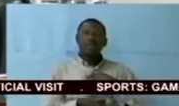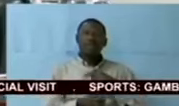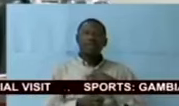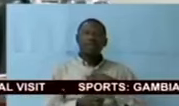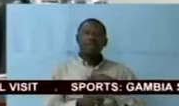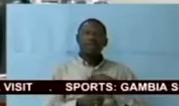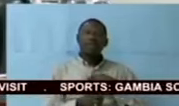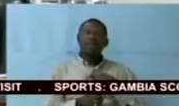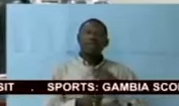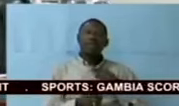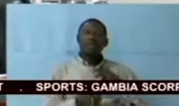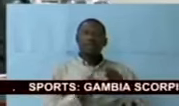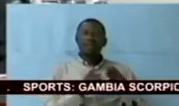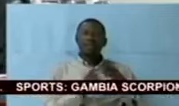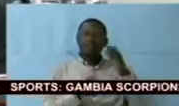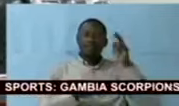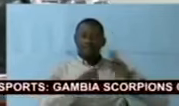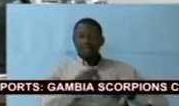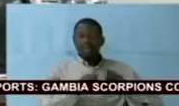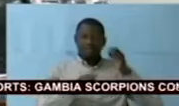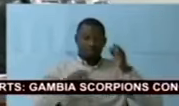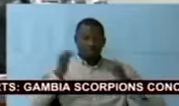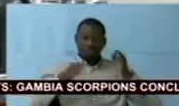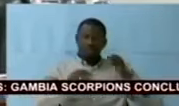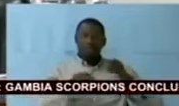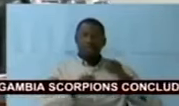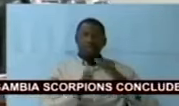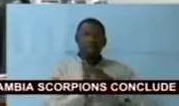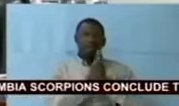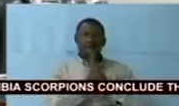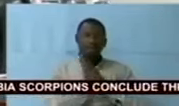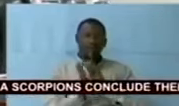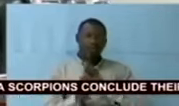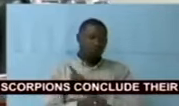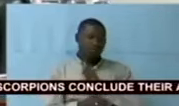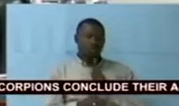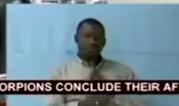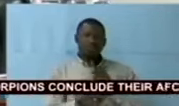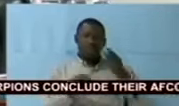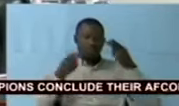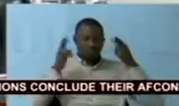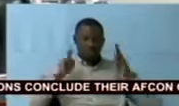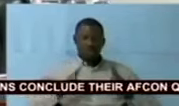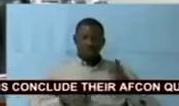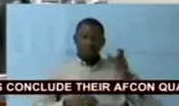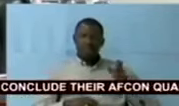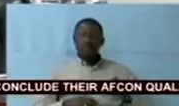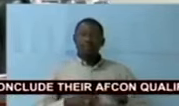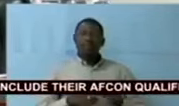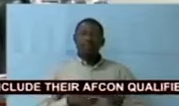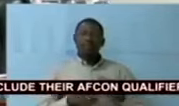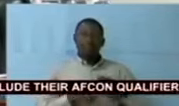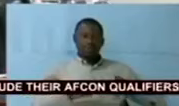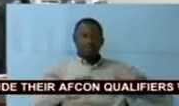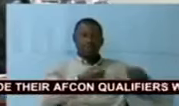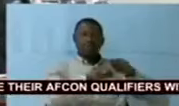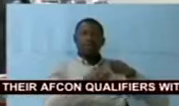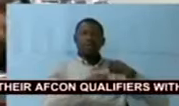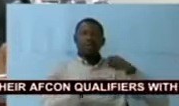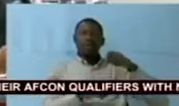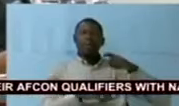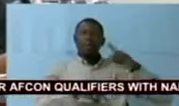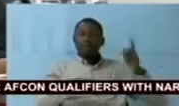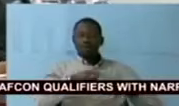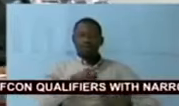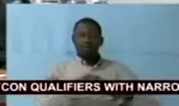nyami it is the prosecution's case. Wolem ko kitindir bunda nyin wolle la kom. And he sent